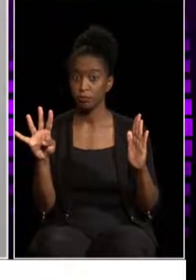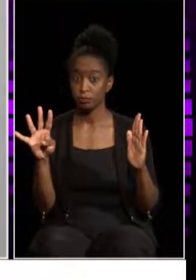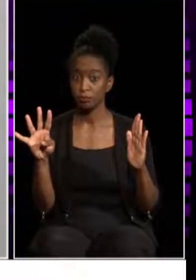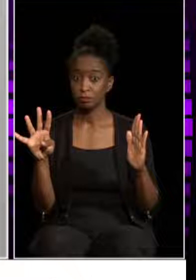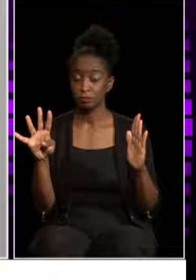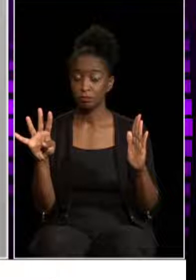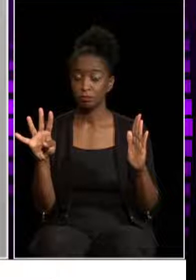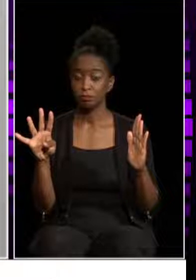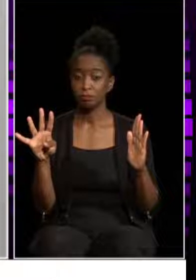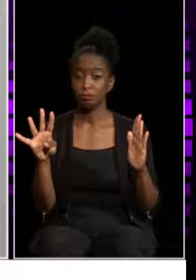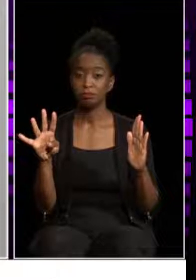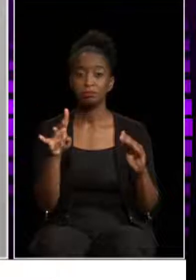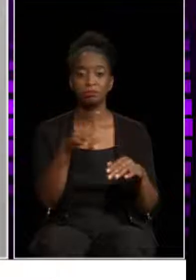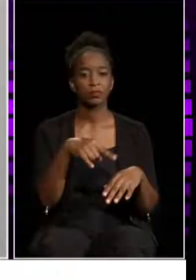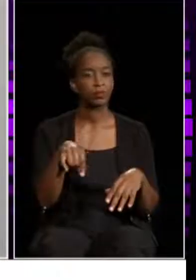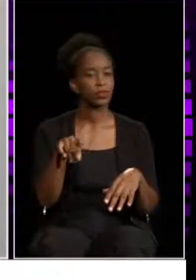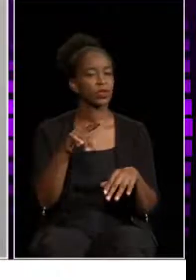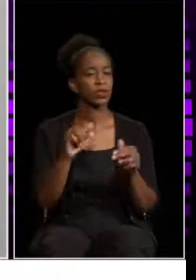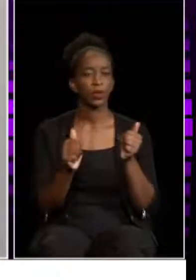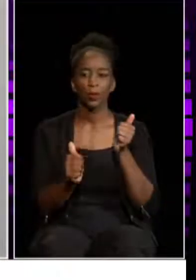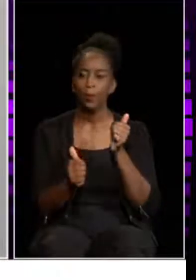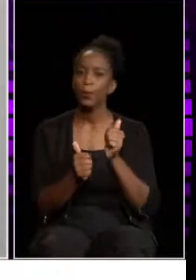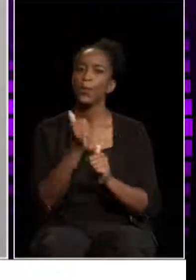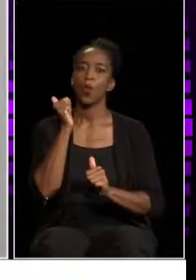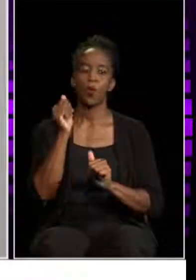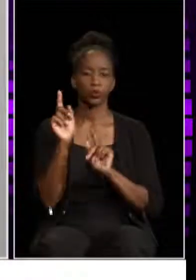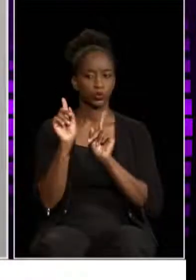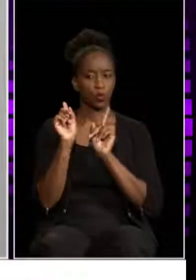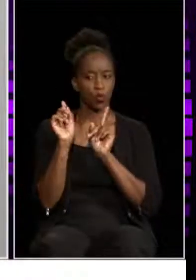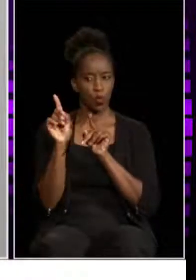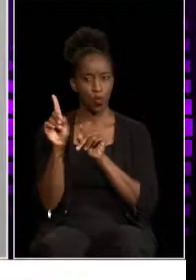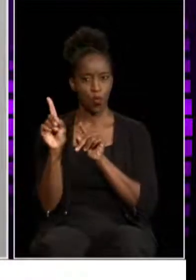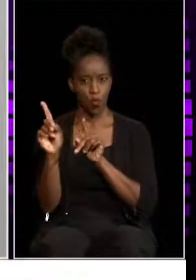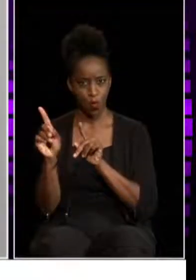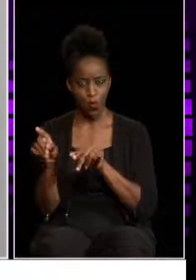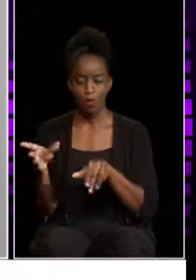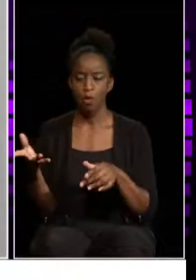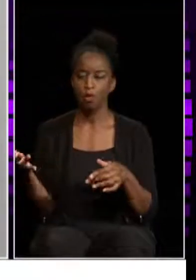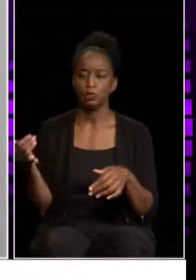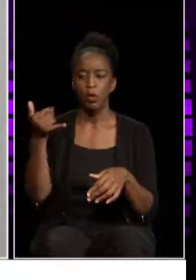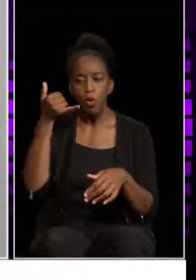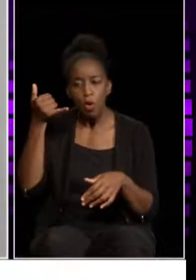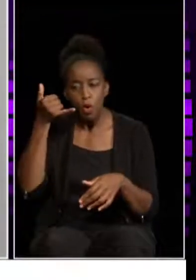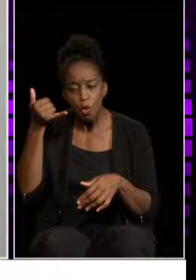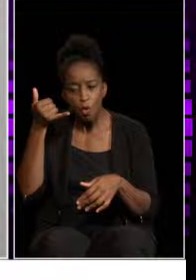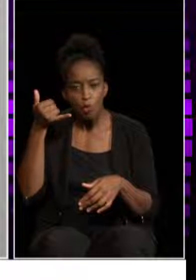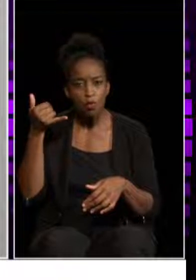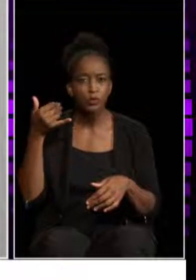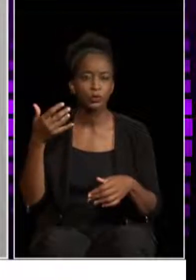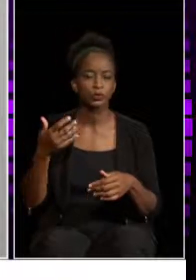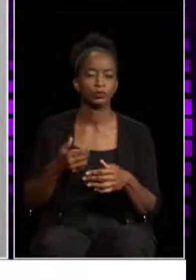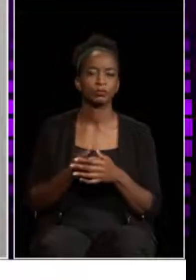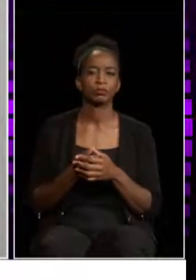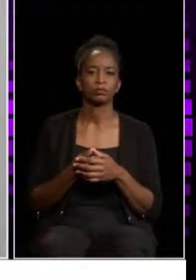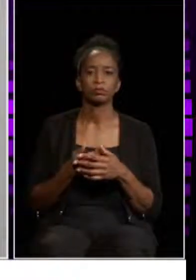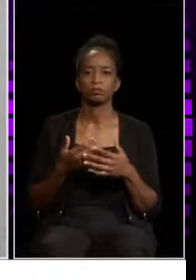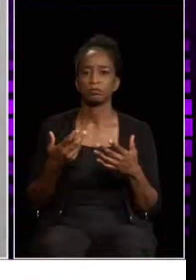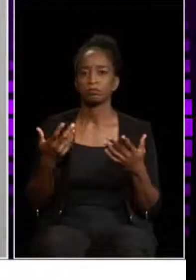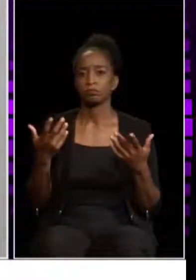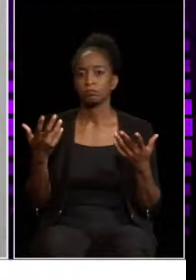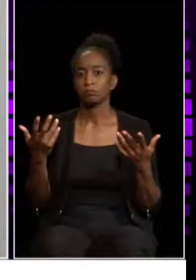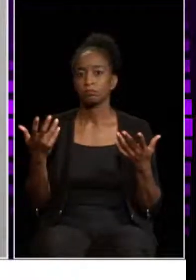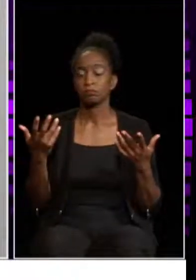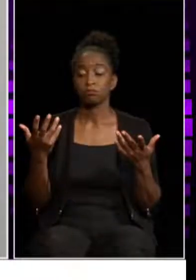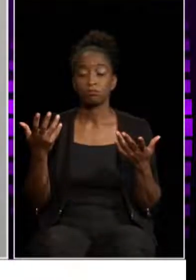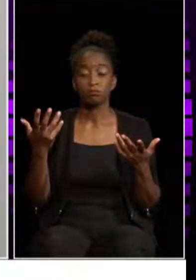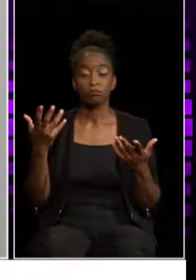had the highest number of either calls or presentations to the assessment unit for either threats or